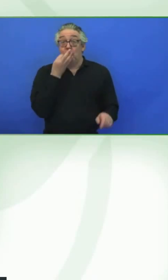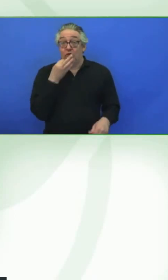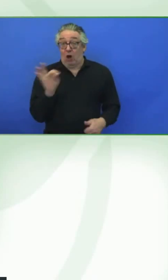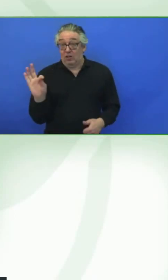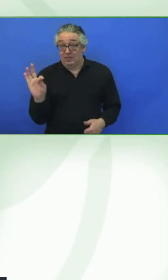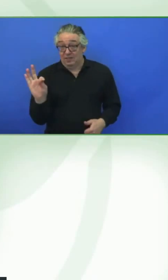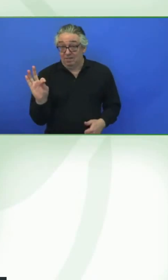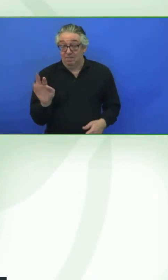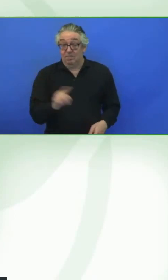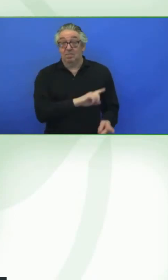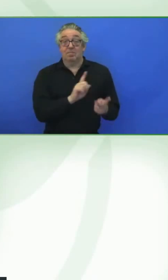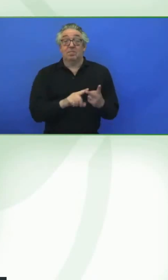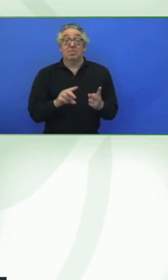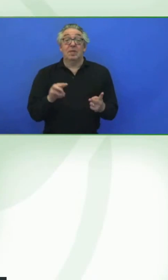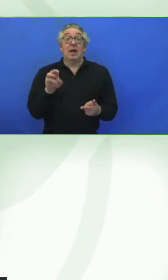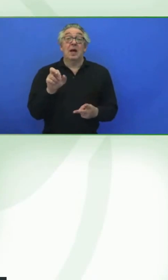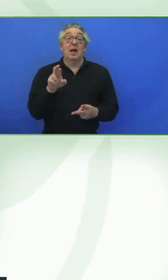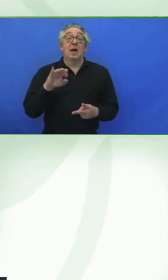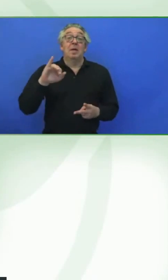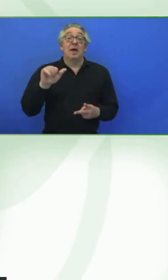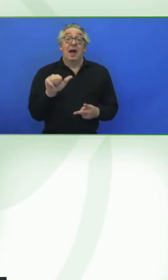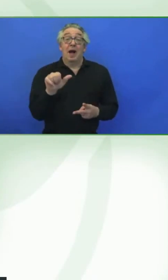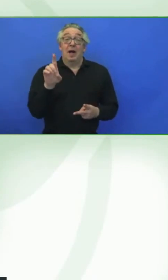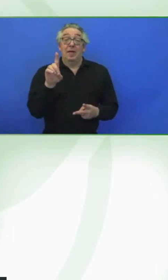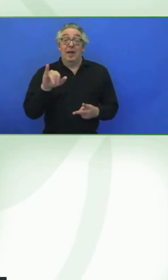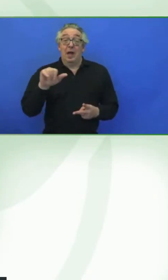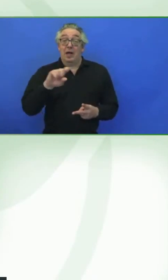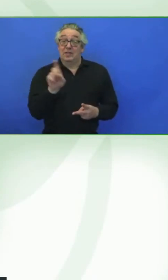Maria Diaz from Spain,